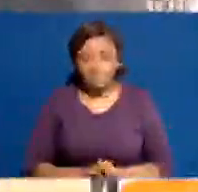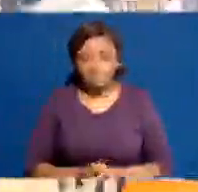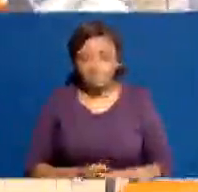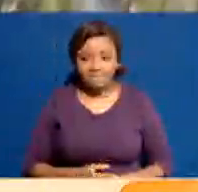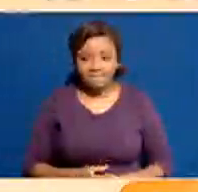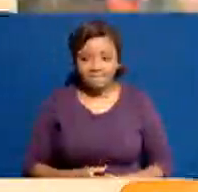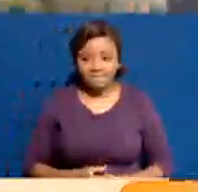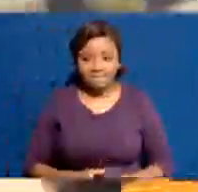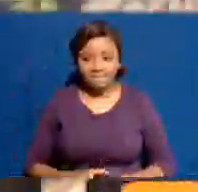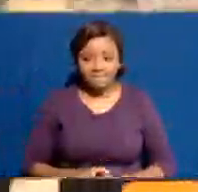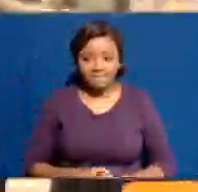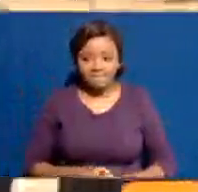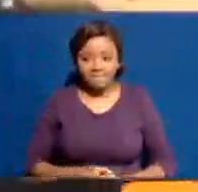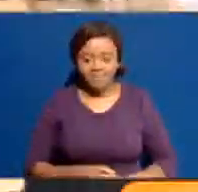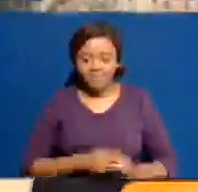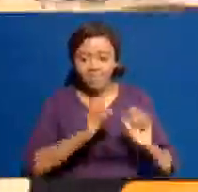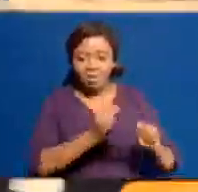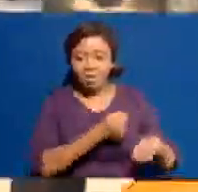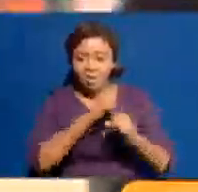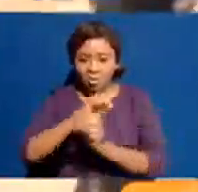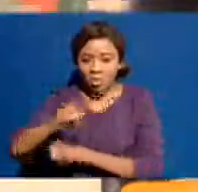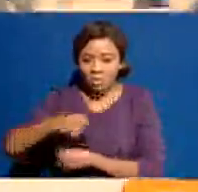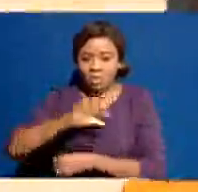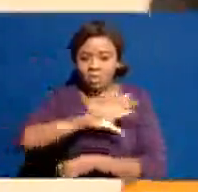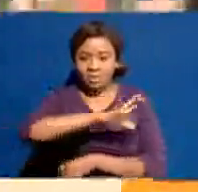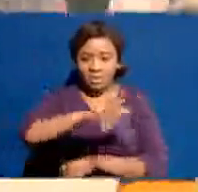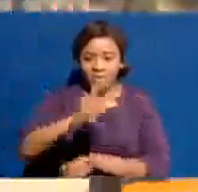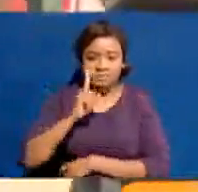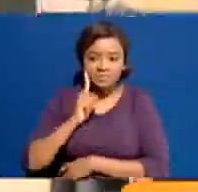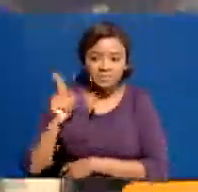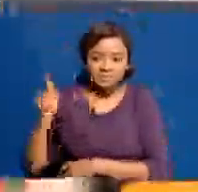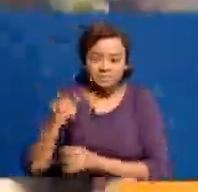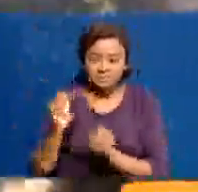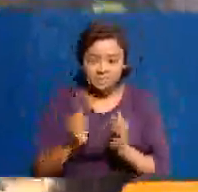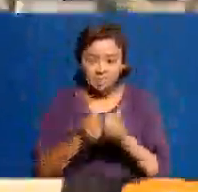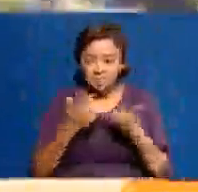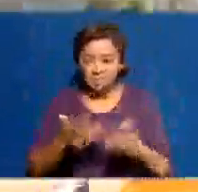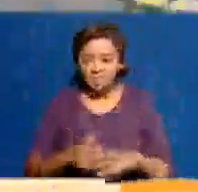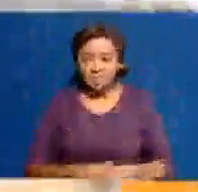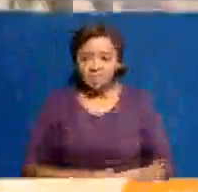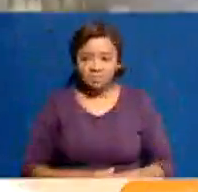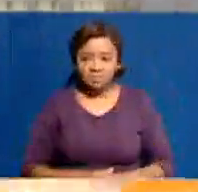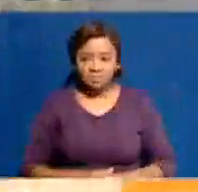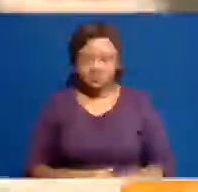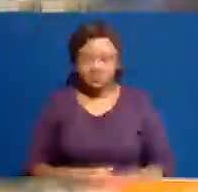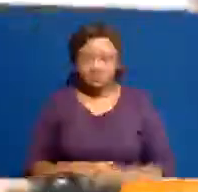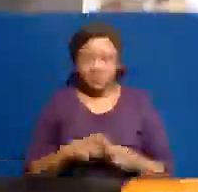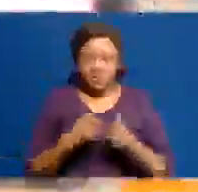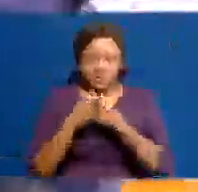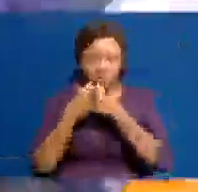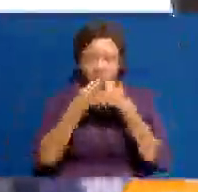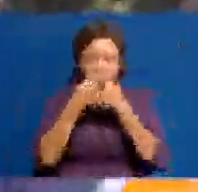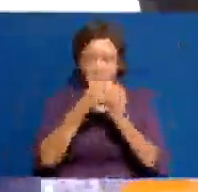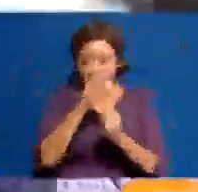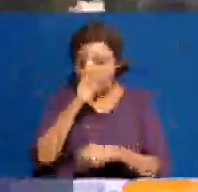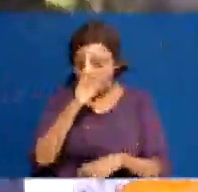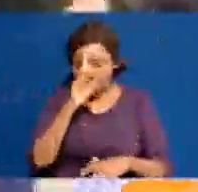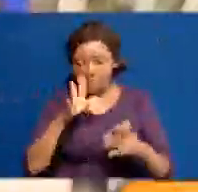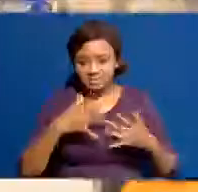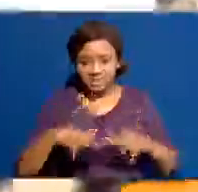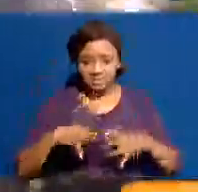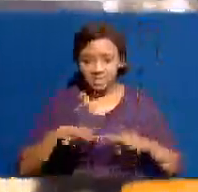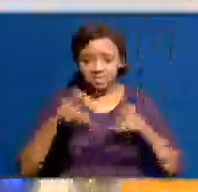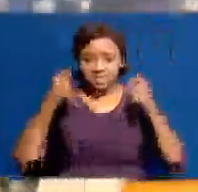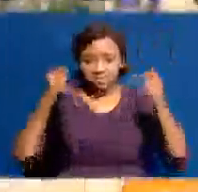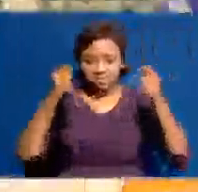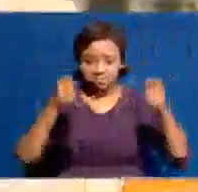In Homa Bay County, these were the scenes in Homa Bay Town, running battles between the police and demonstrators. The events of the